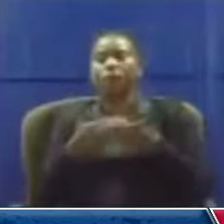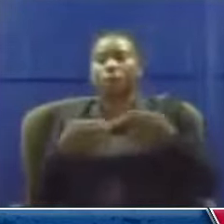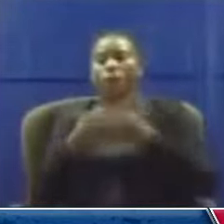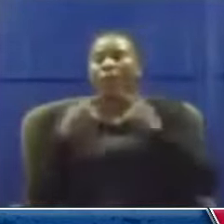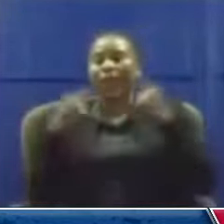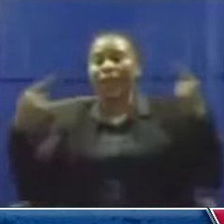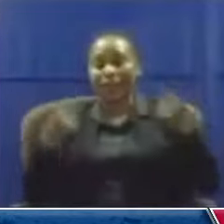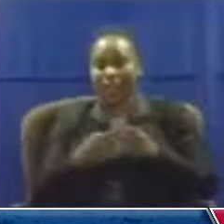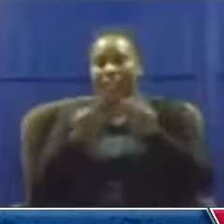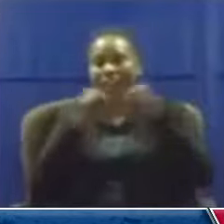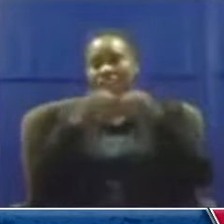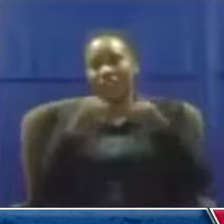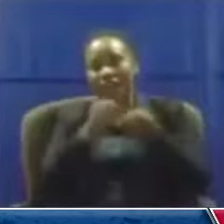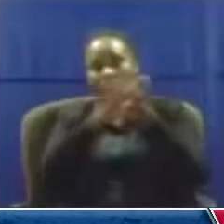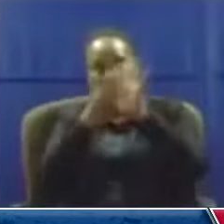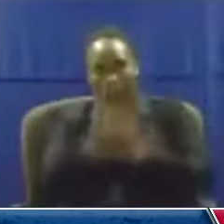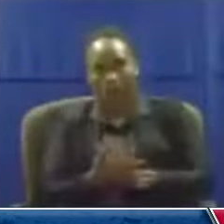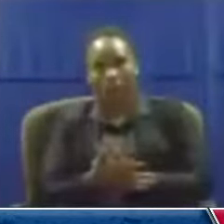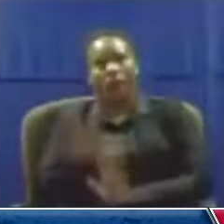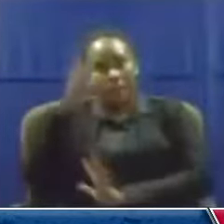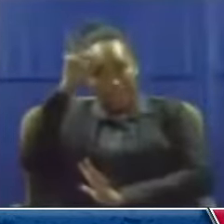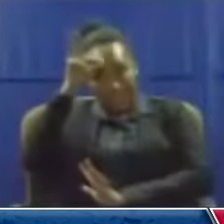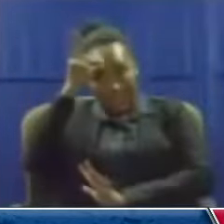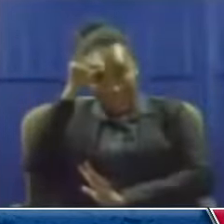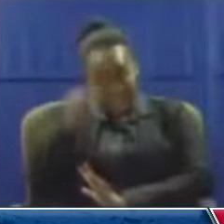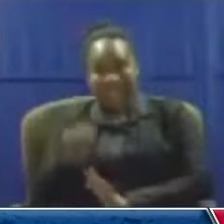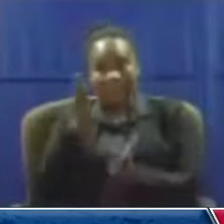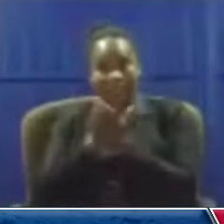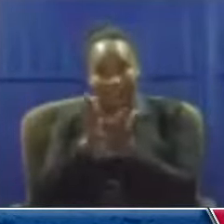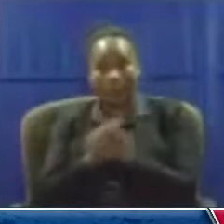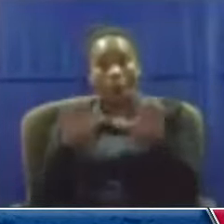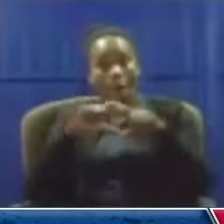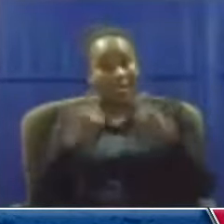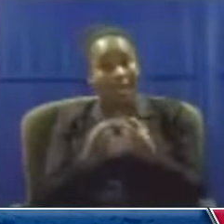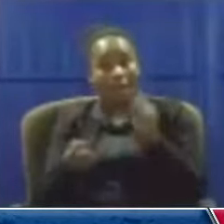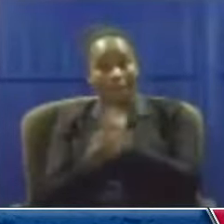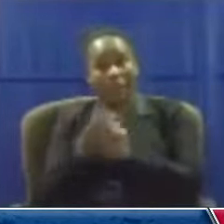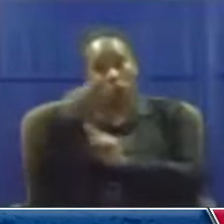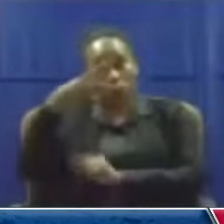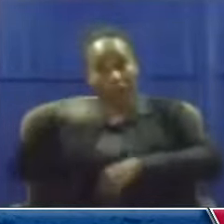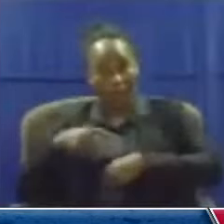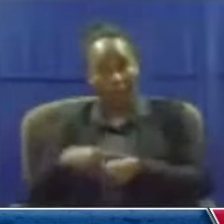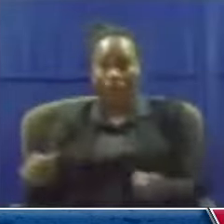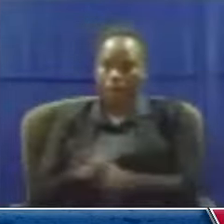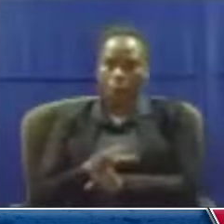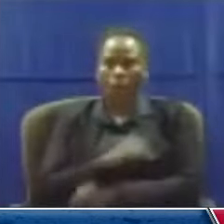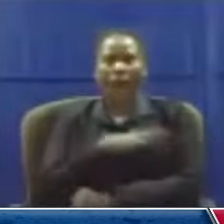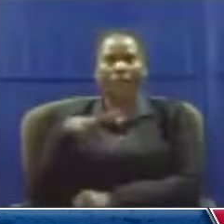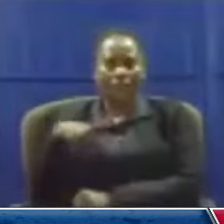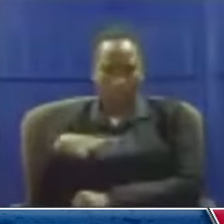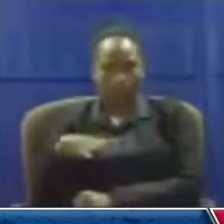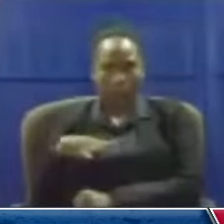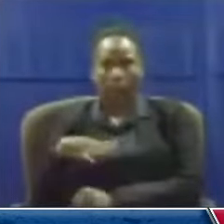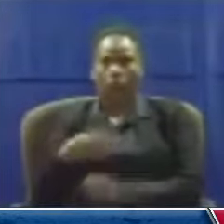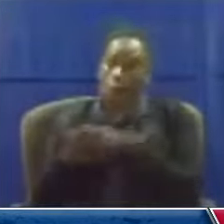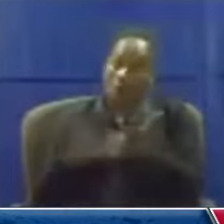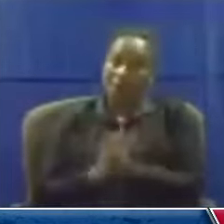disaster. Indeed, the eThekwini Executive Committee has only met twice, and the full council inexplicably is yet to